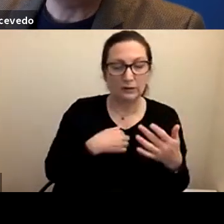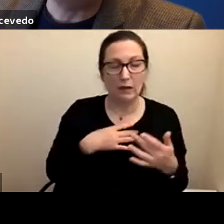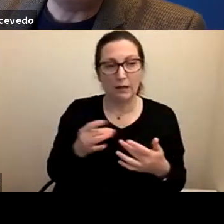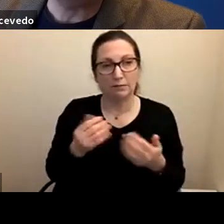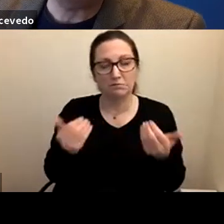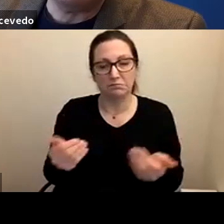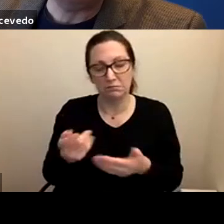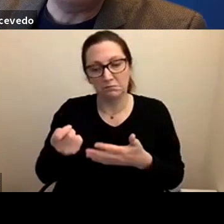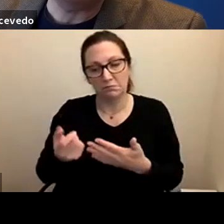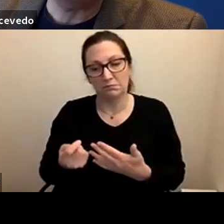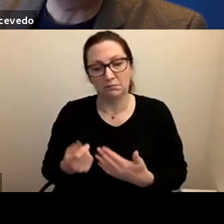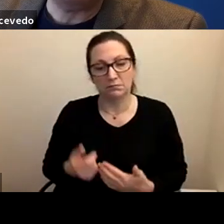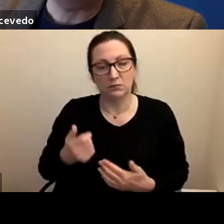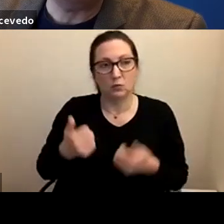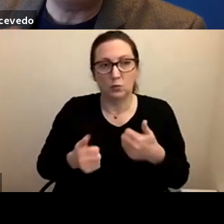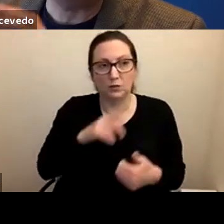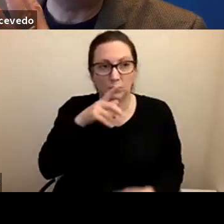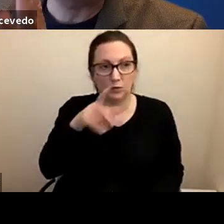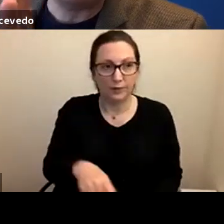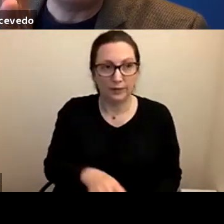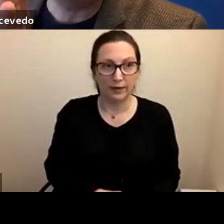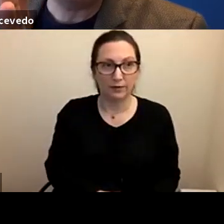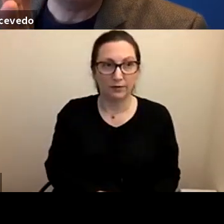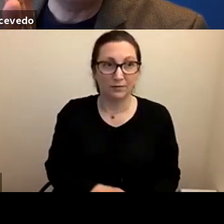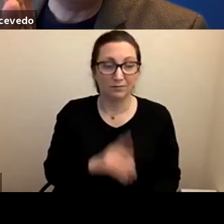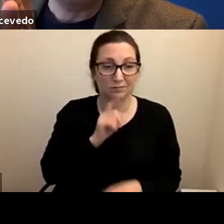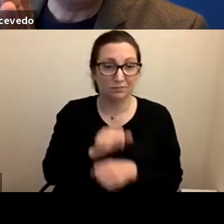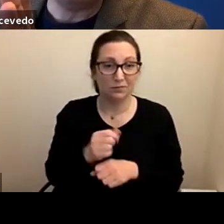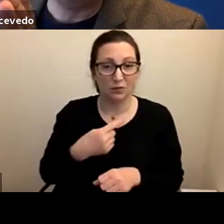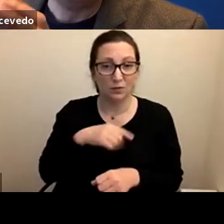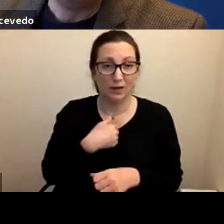At its most basic, really, we really have 3 choices.